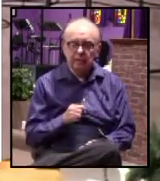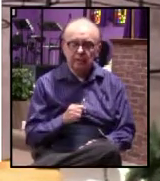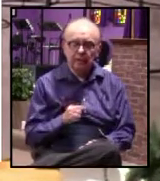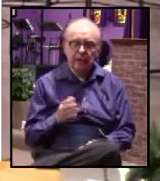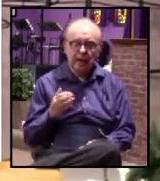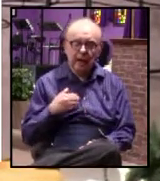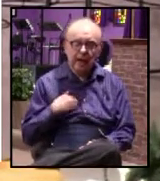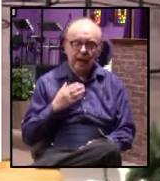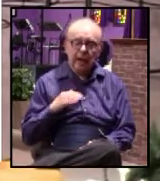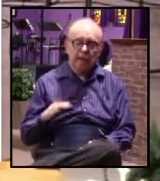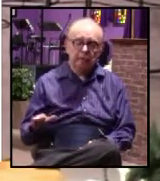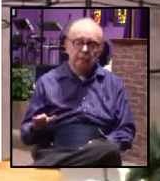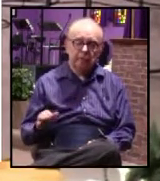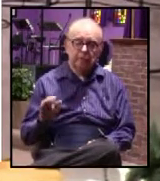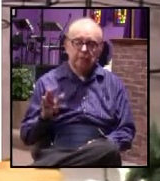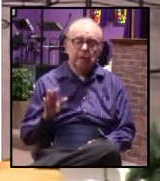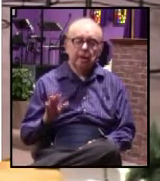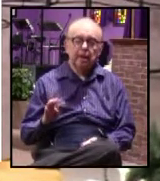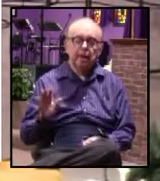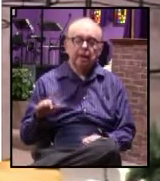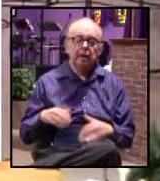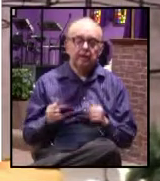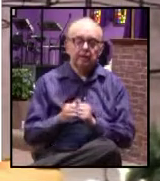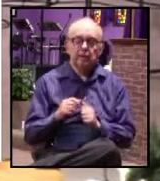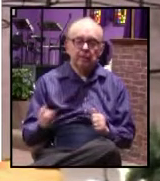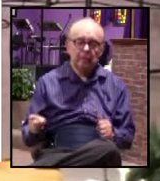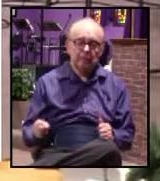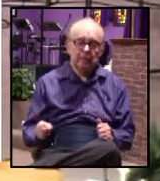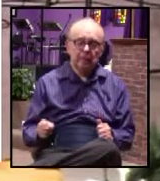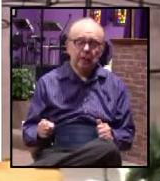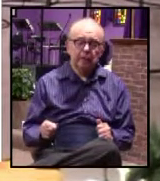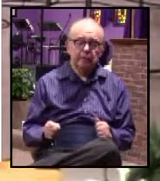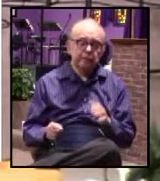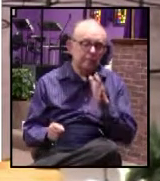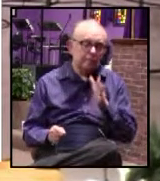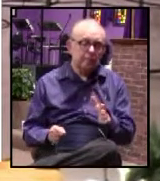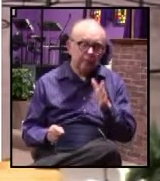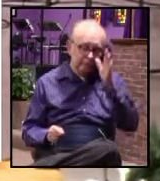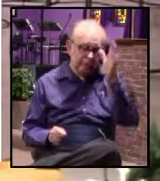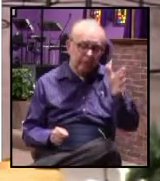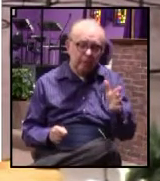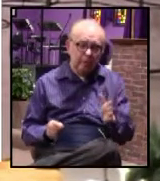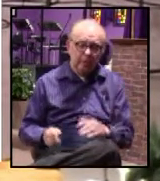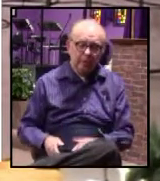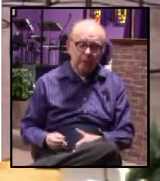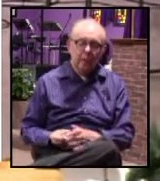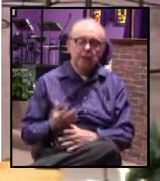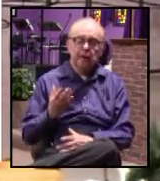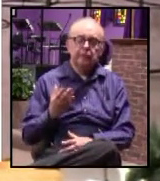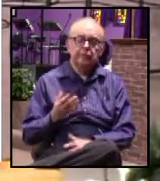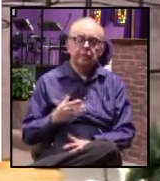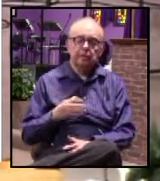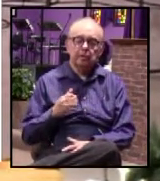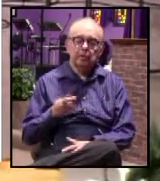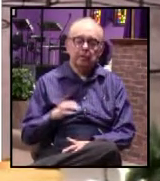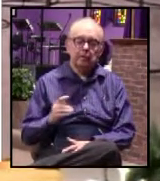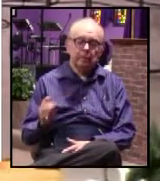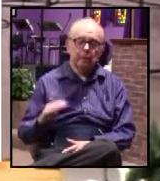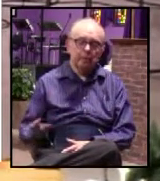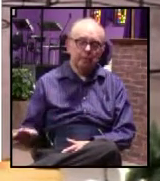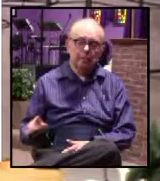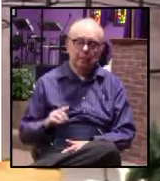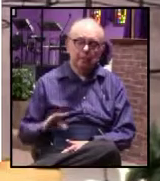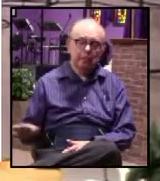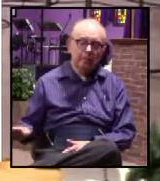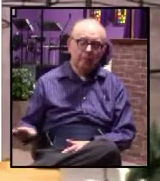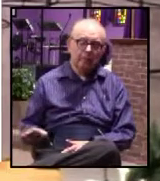that have children living with them. That's grandparents raising grandchildren, because these